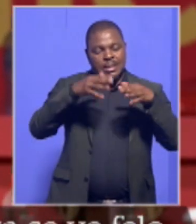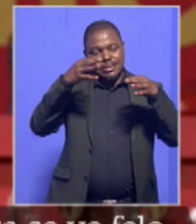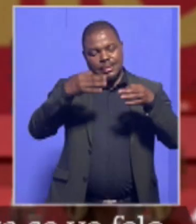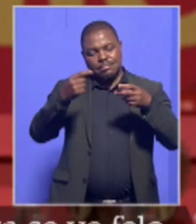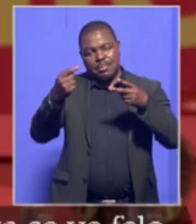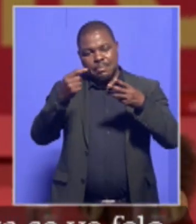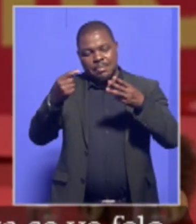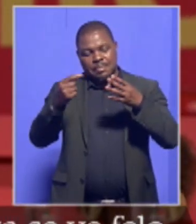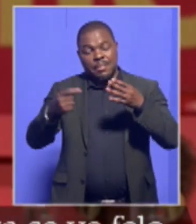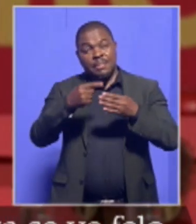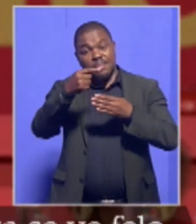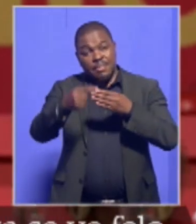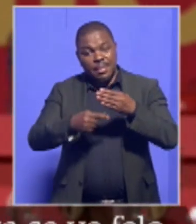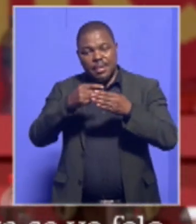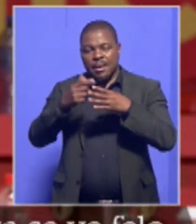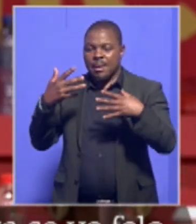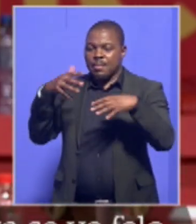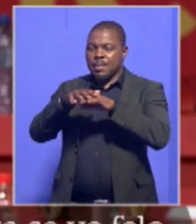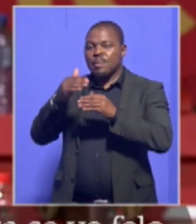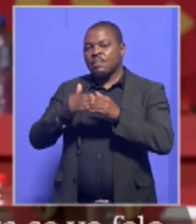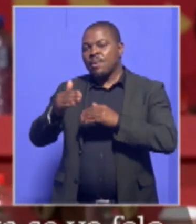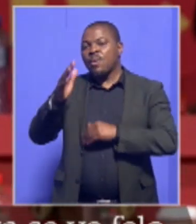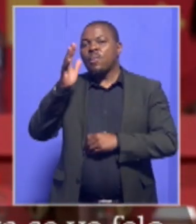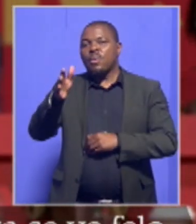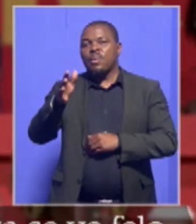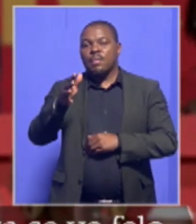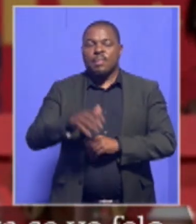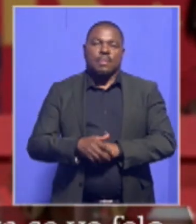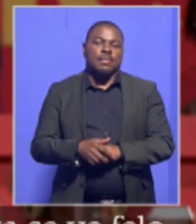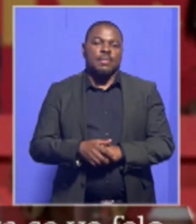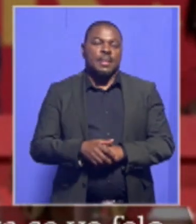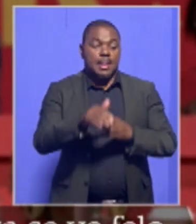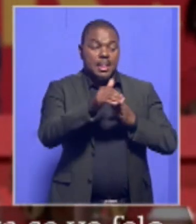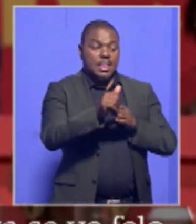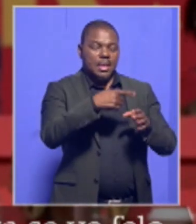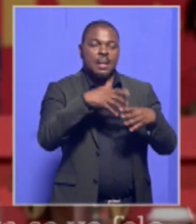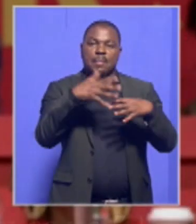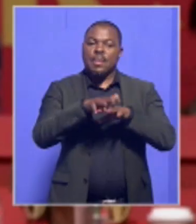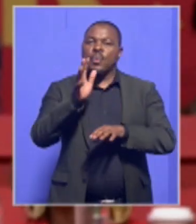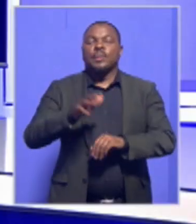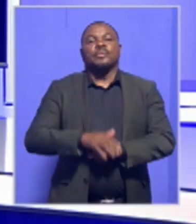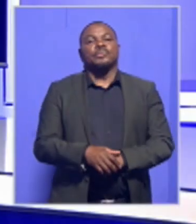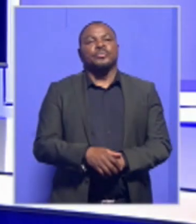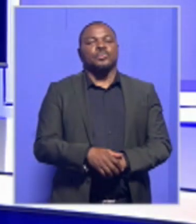resolutions that are going to be implemented by leaders.